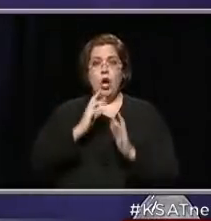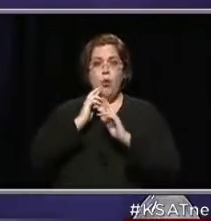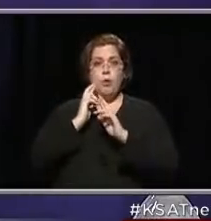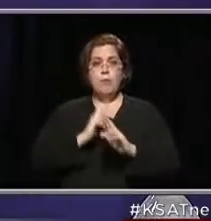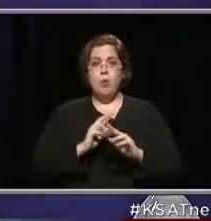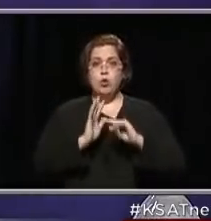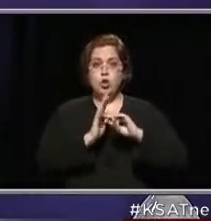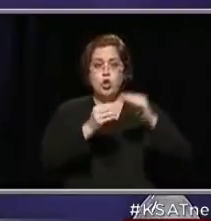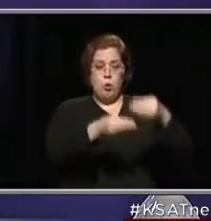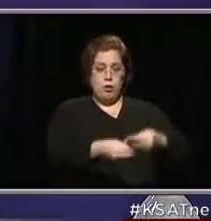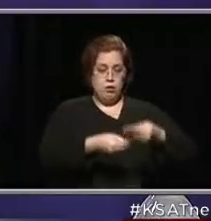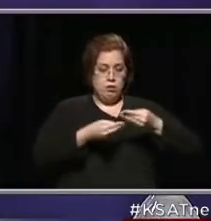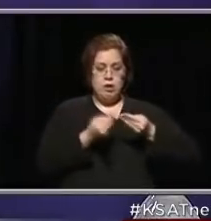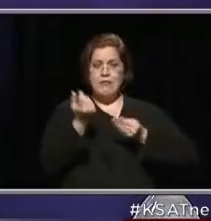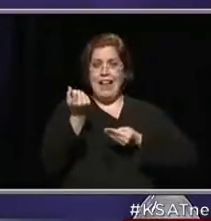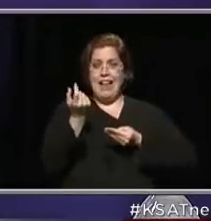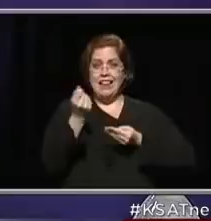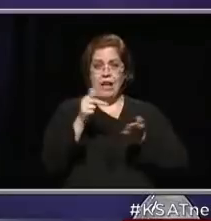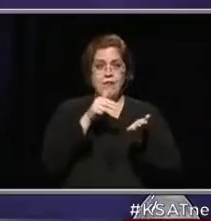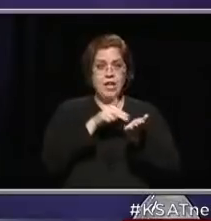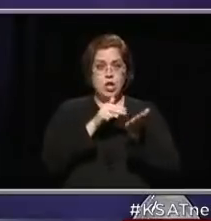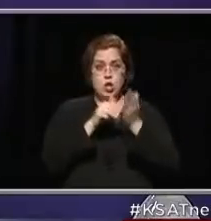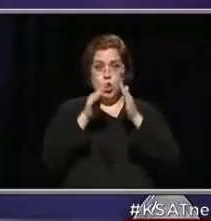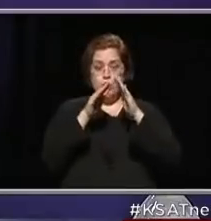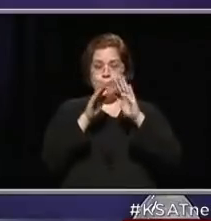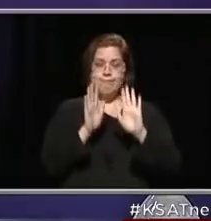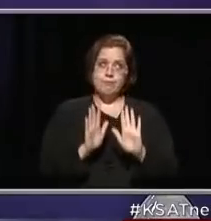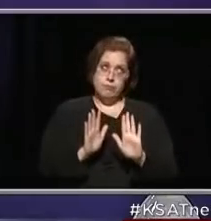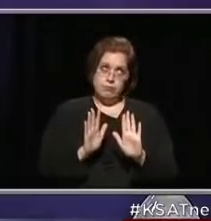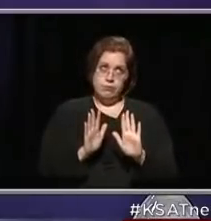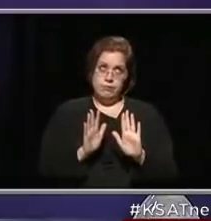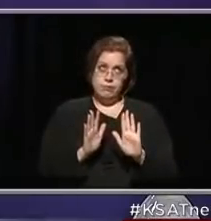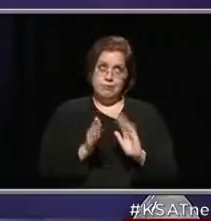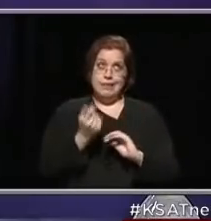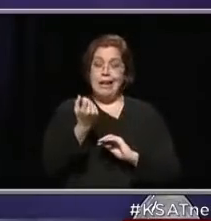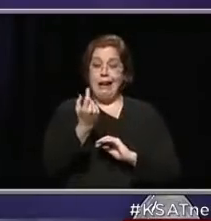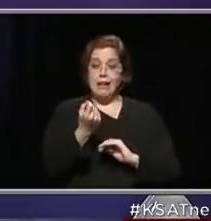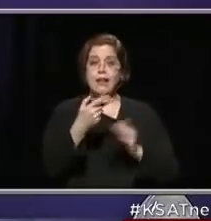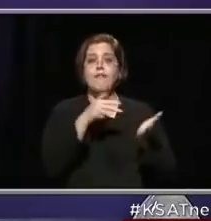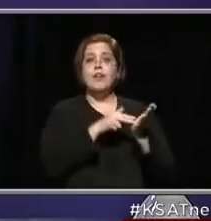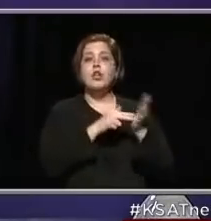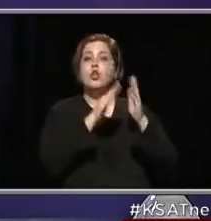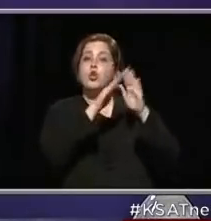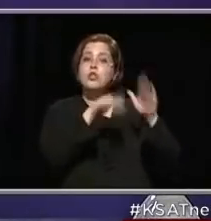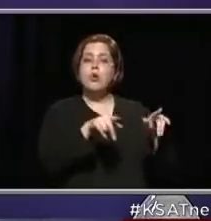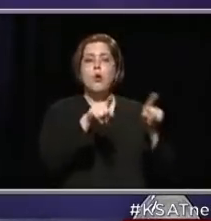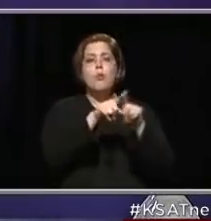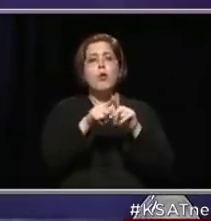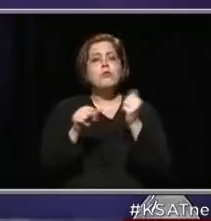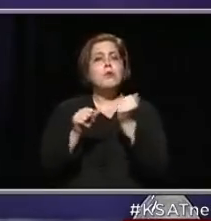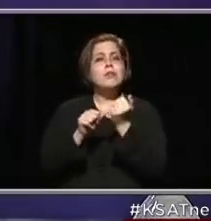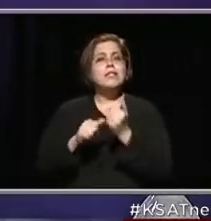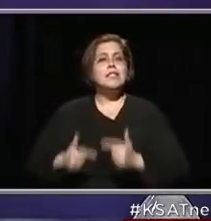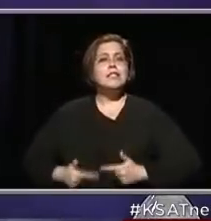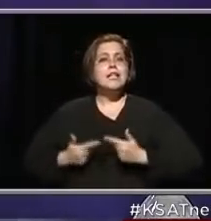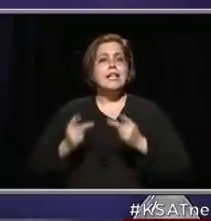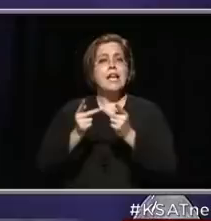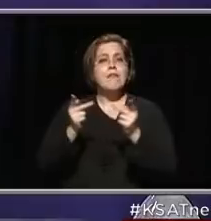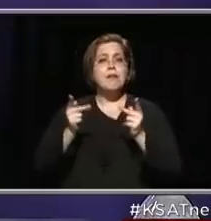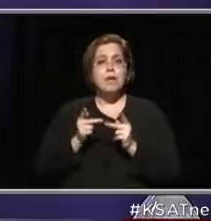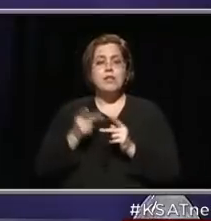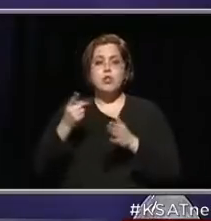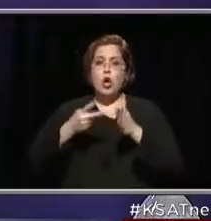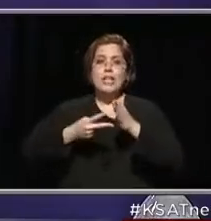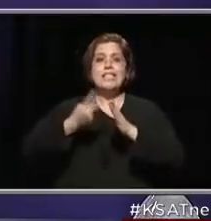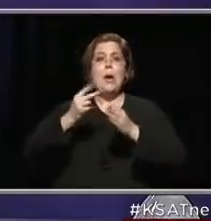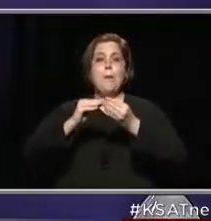showing that out of 11 nursing homes and that 11 nursing homes and assisted living are in double